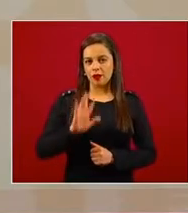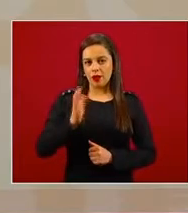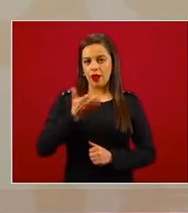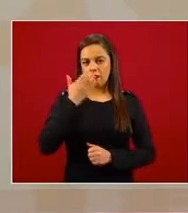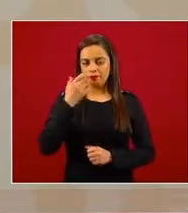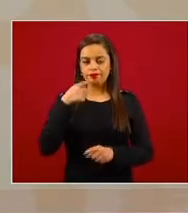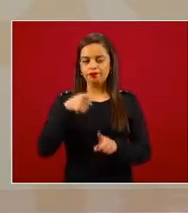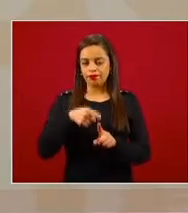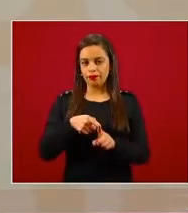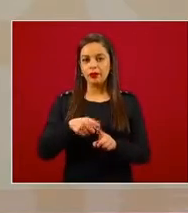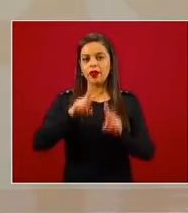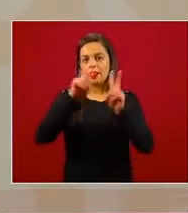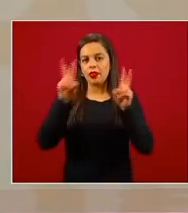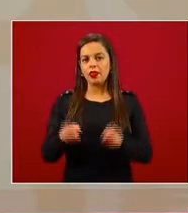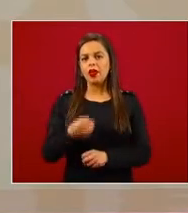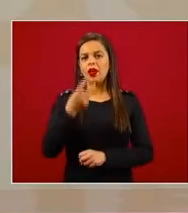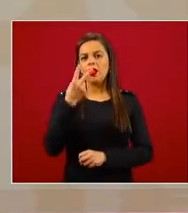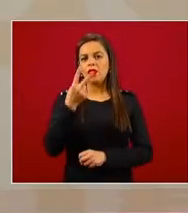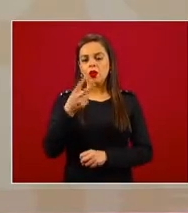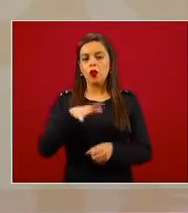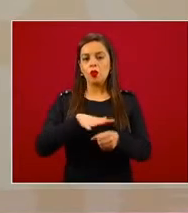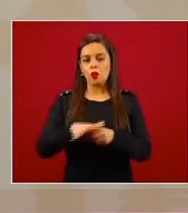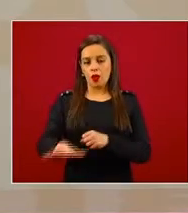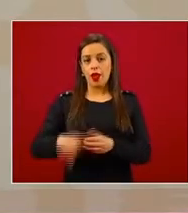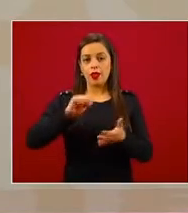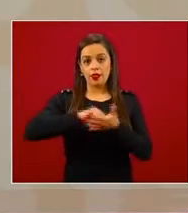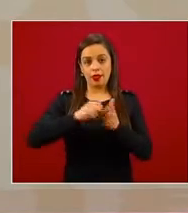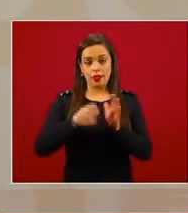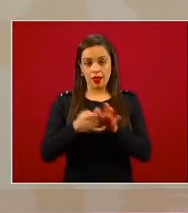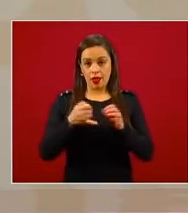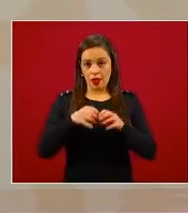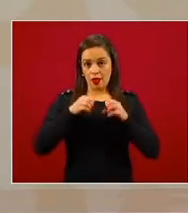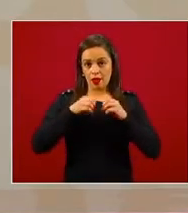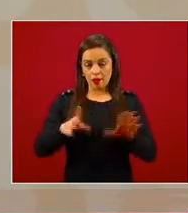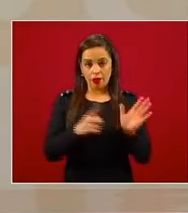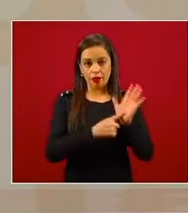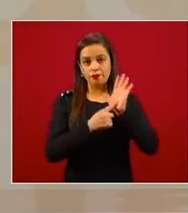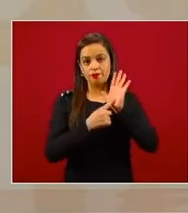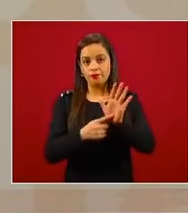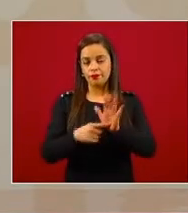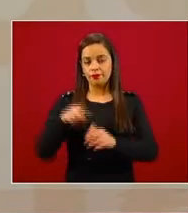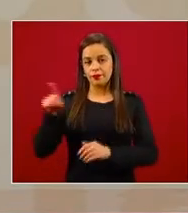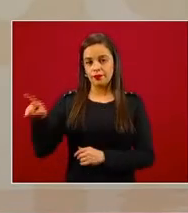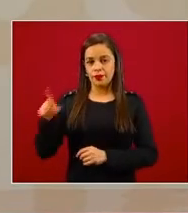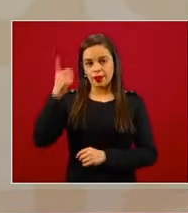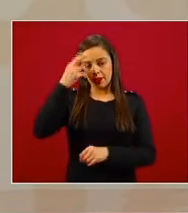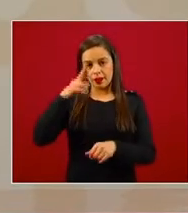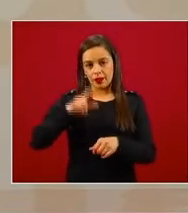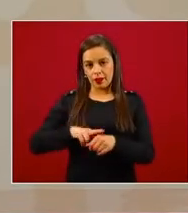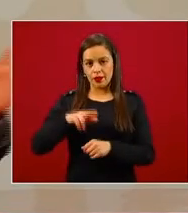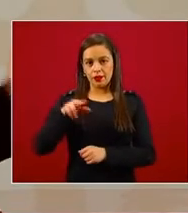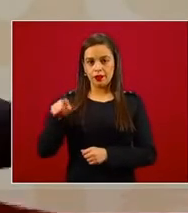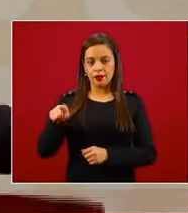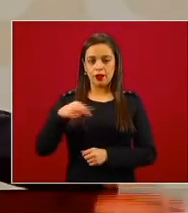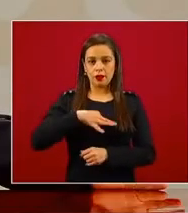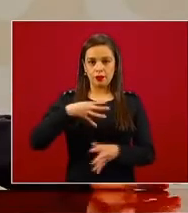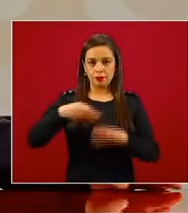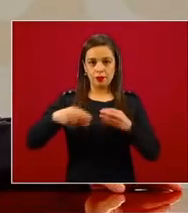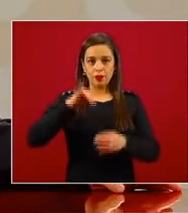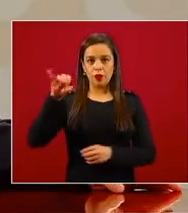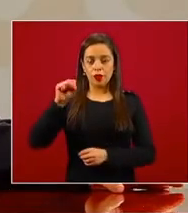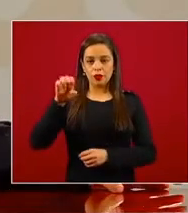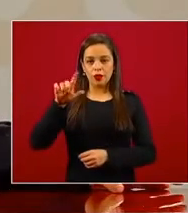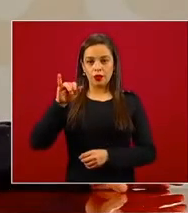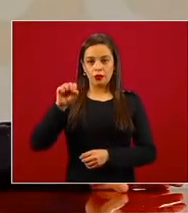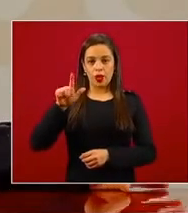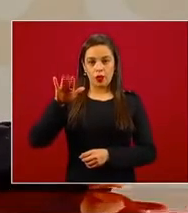to focus temas. on two topics. El informe técnico diario que The presentará el daily doctor report that José will Luis be Salomía, director presented general de by epidemiología, Mr. y el